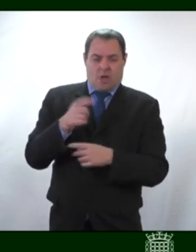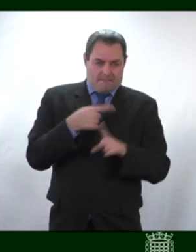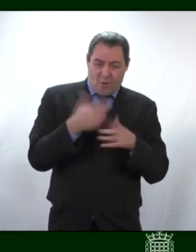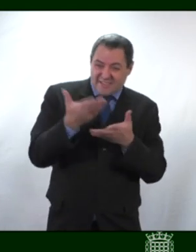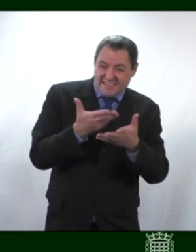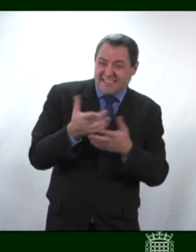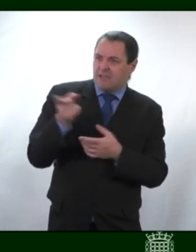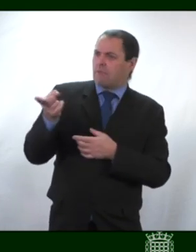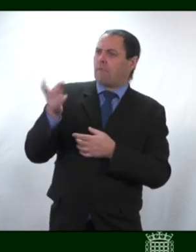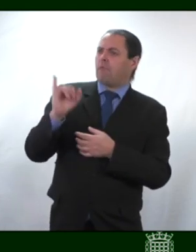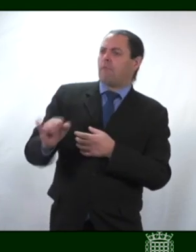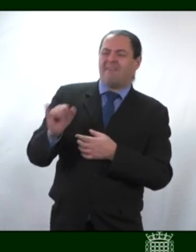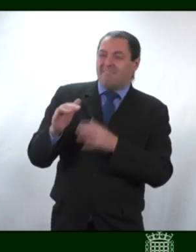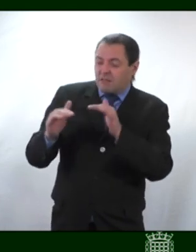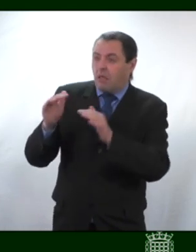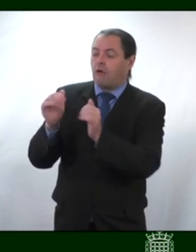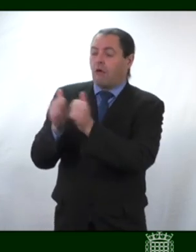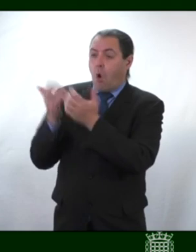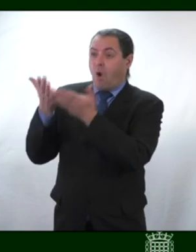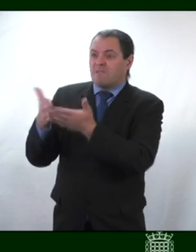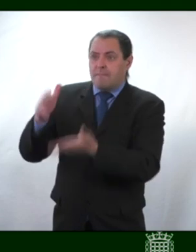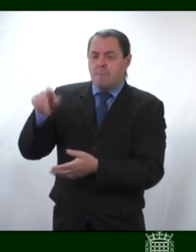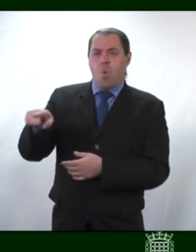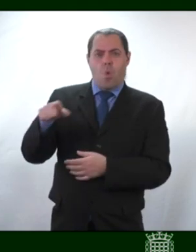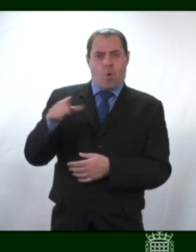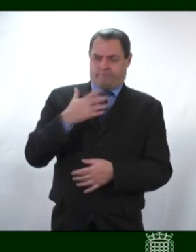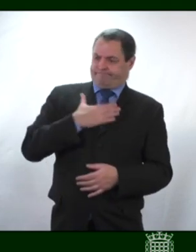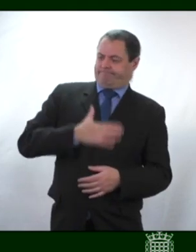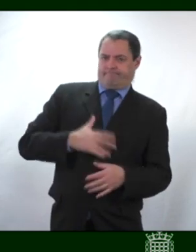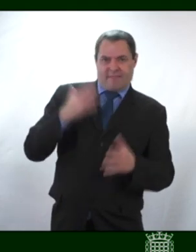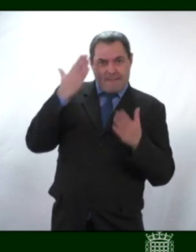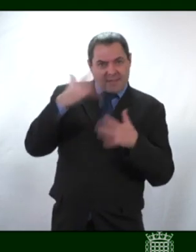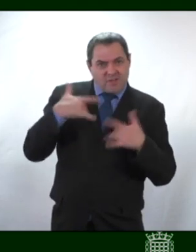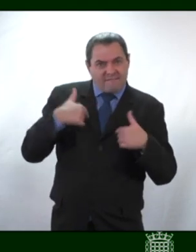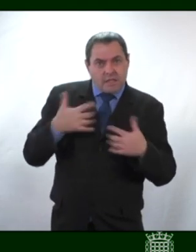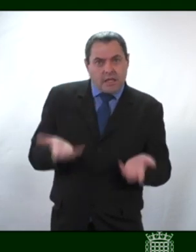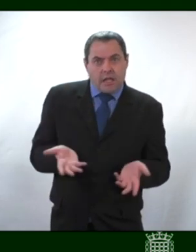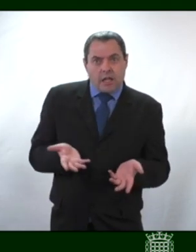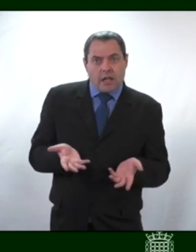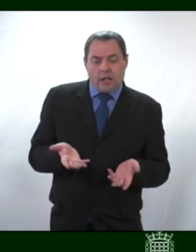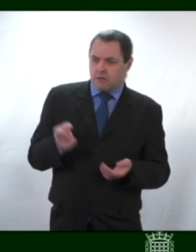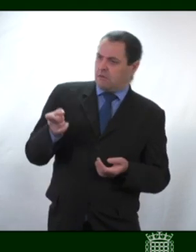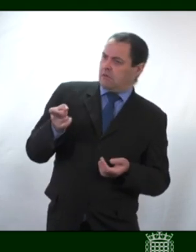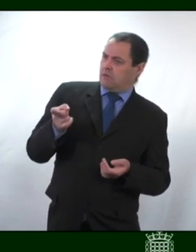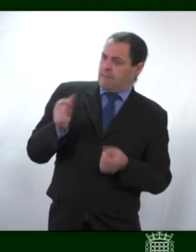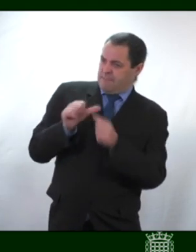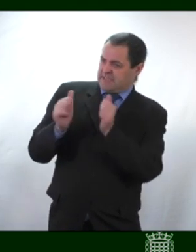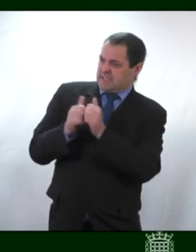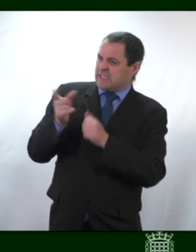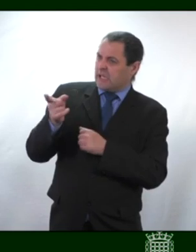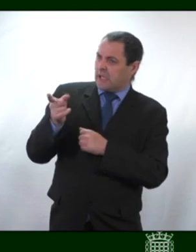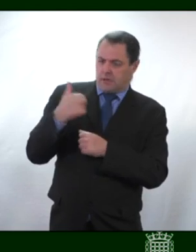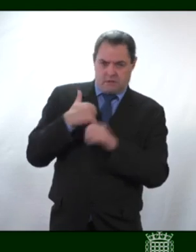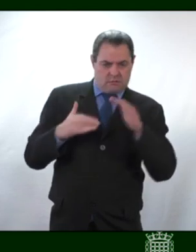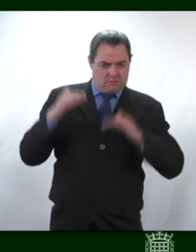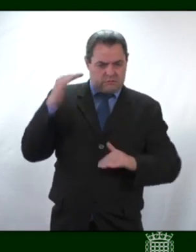that we really, really hope on this side to achieve, if there as a result was a deal that was not proportionate and